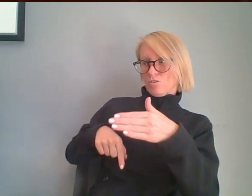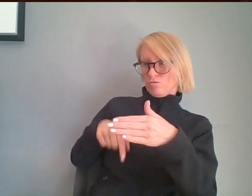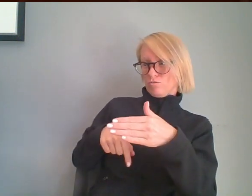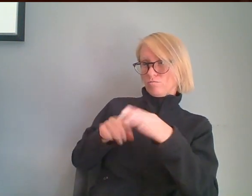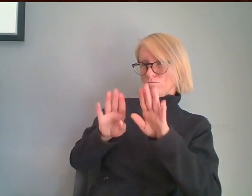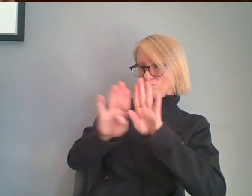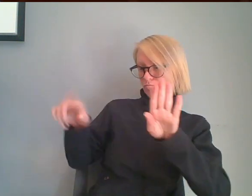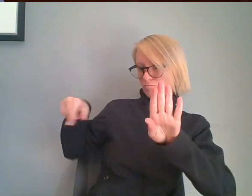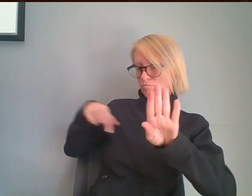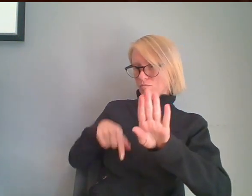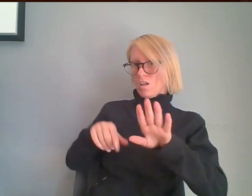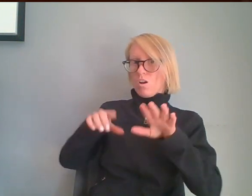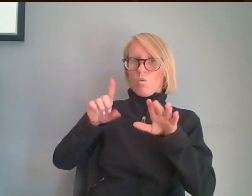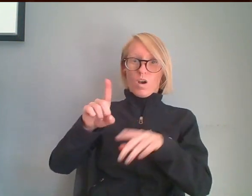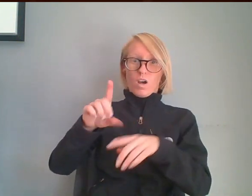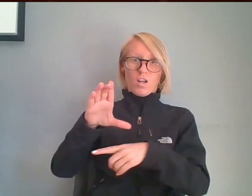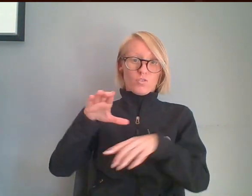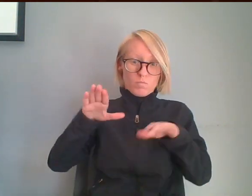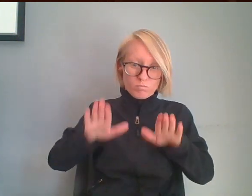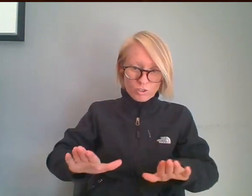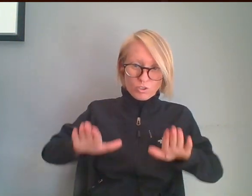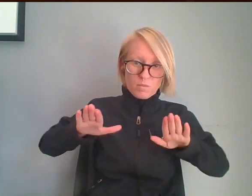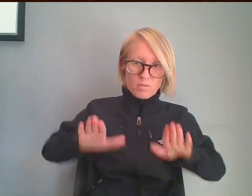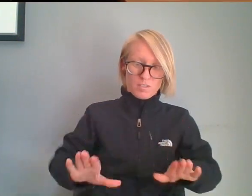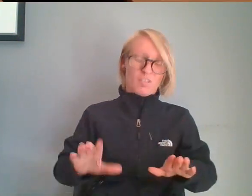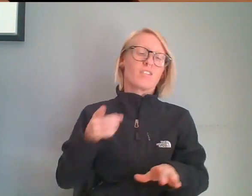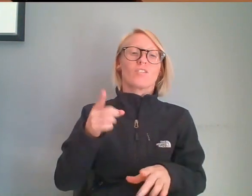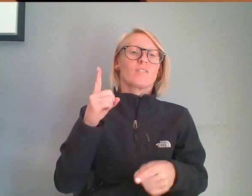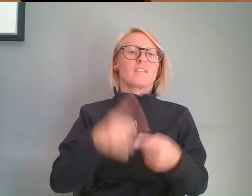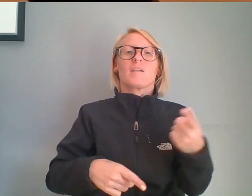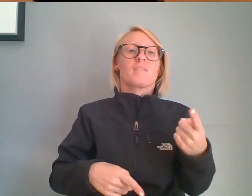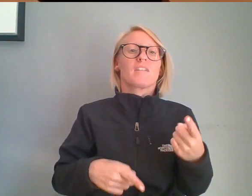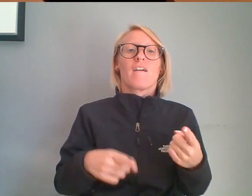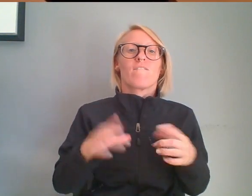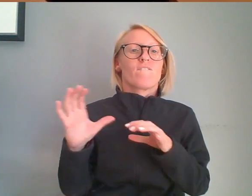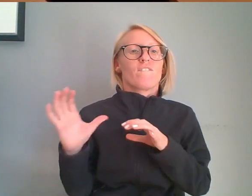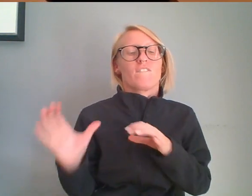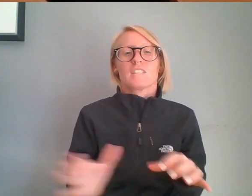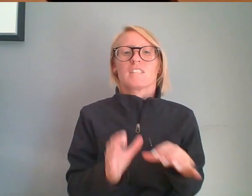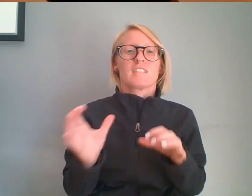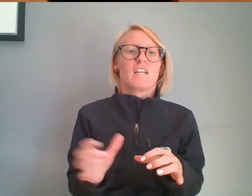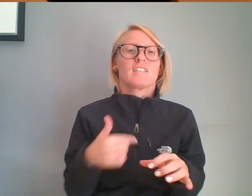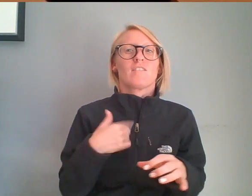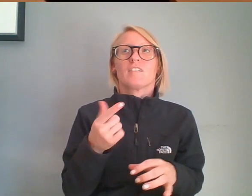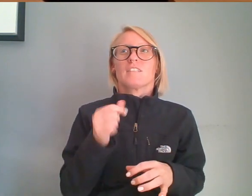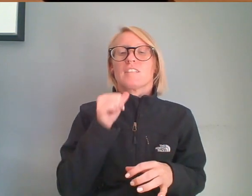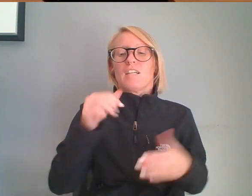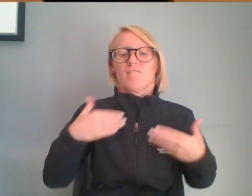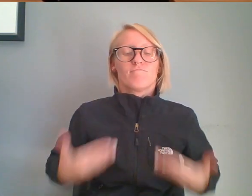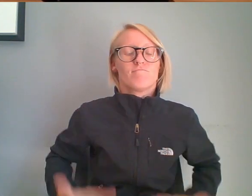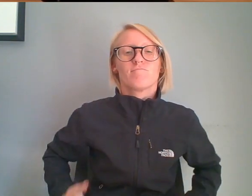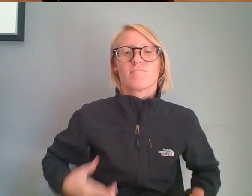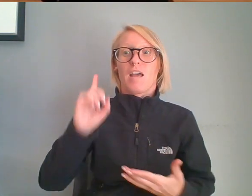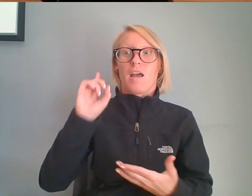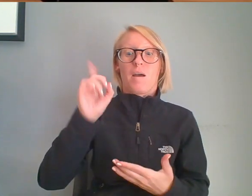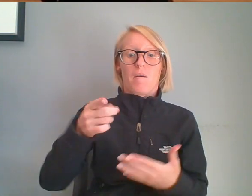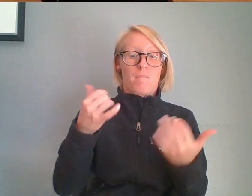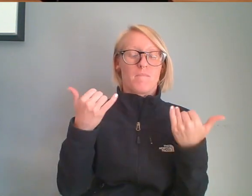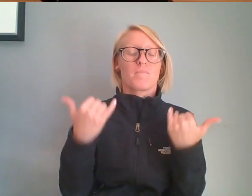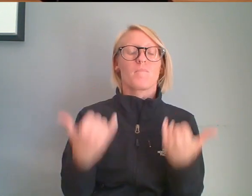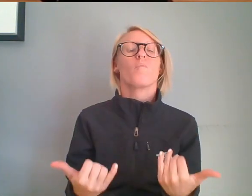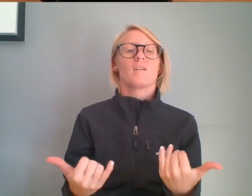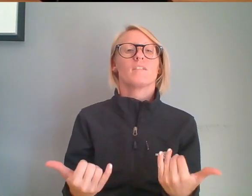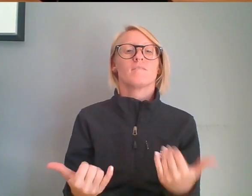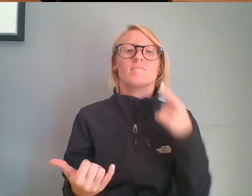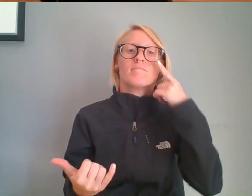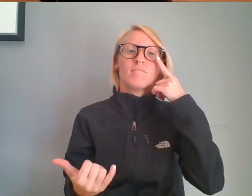out. You can't be that physically active and not be in the present moment. Now, I'm not recommending all of us go to that level of exertion because he